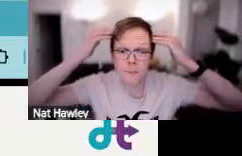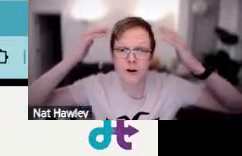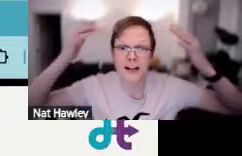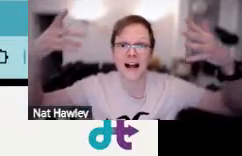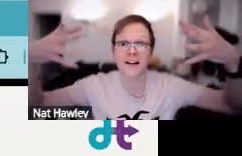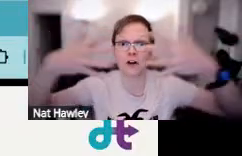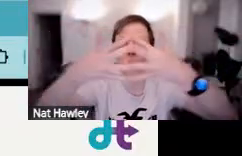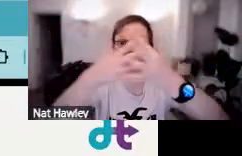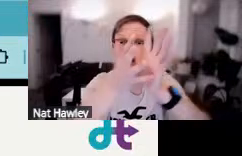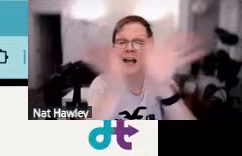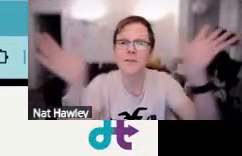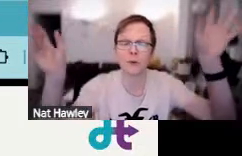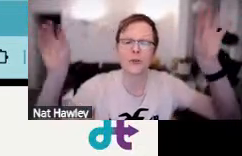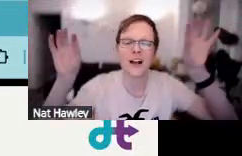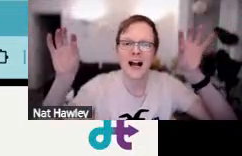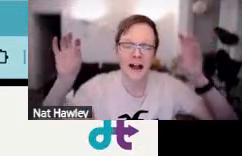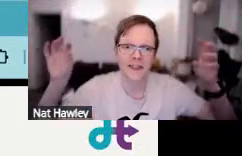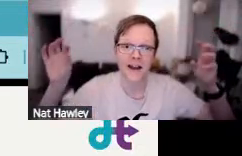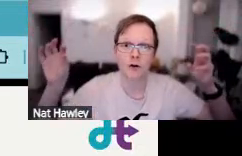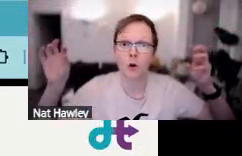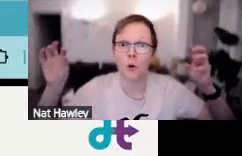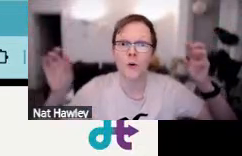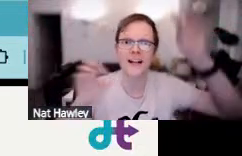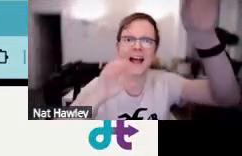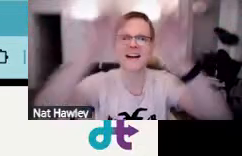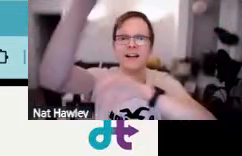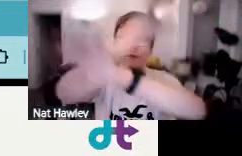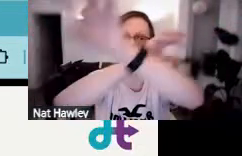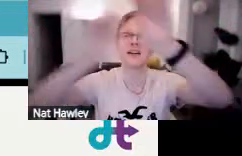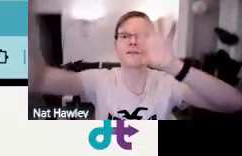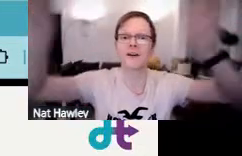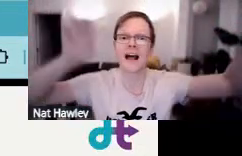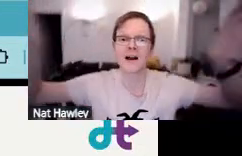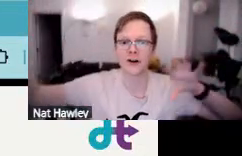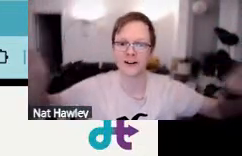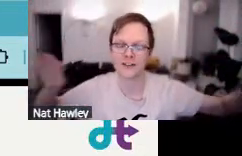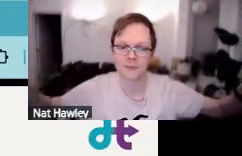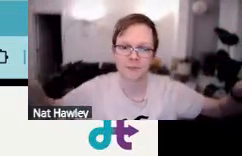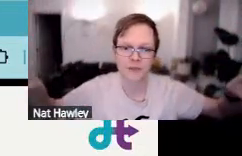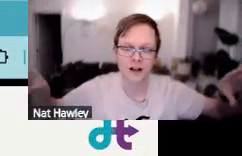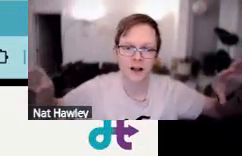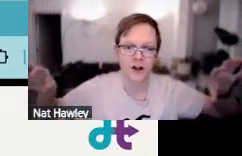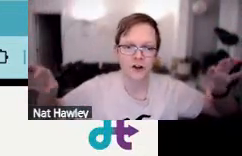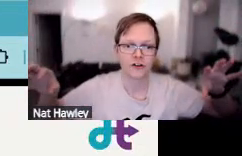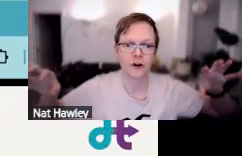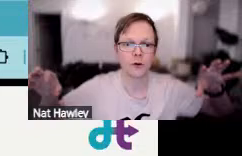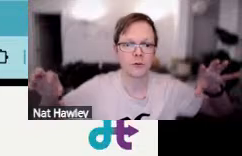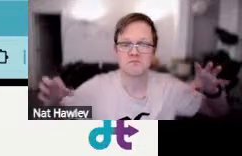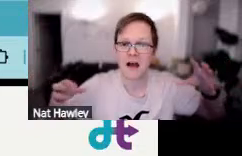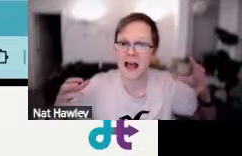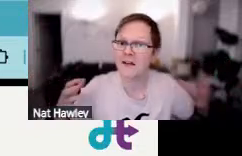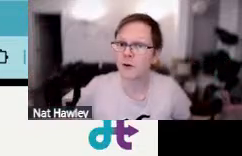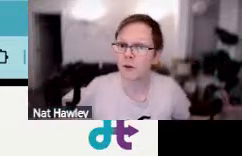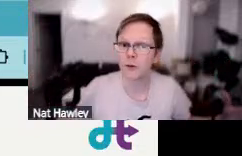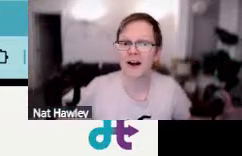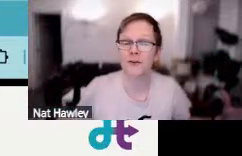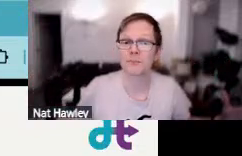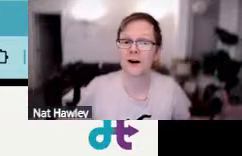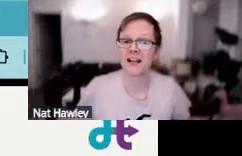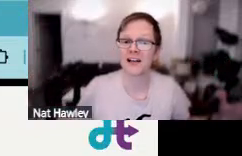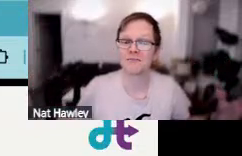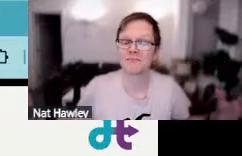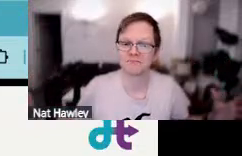pathways. Our brain has lots of cables and they are all connecting from different areas. So everyone who